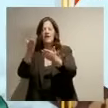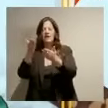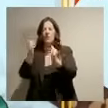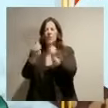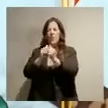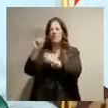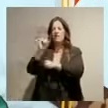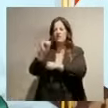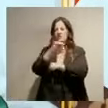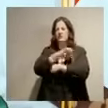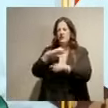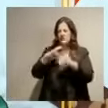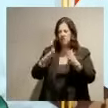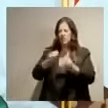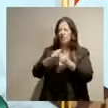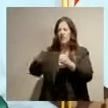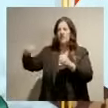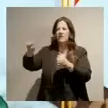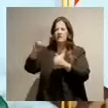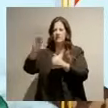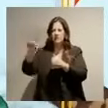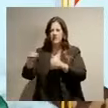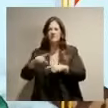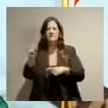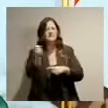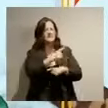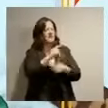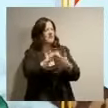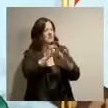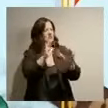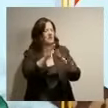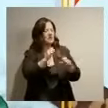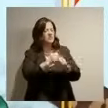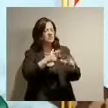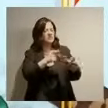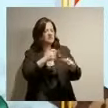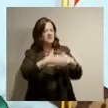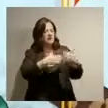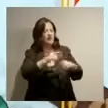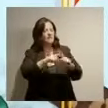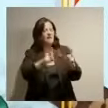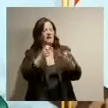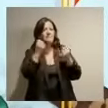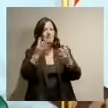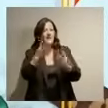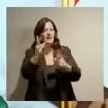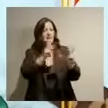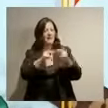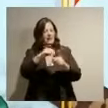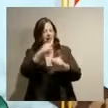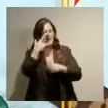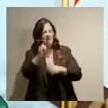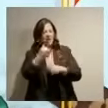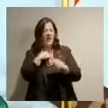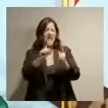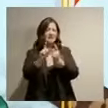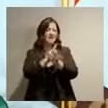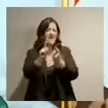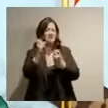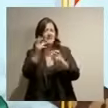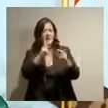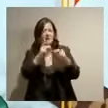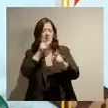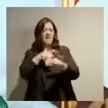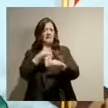undoubtedly, December, as you mentioned, is already an expedited process. But what would you say to the average homeowner who, all over California, I'm thinking of folks I've talked to in the foothills who say, look,